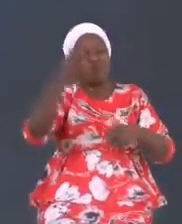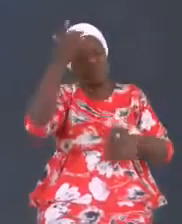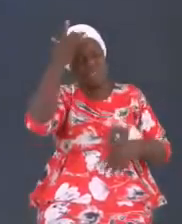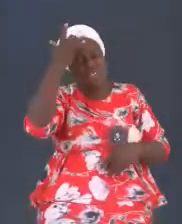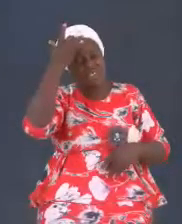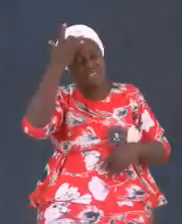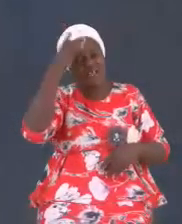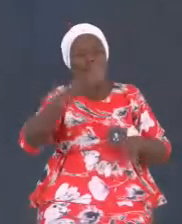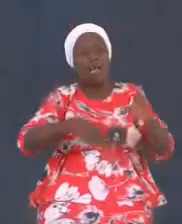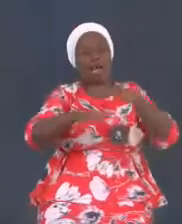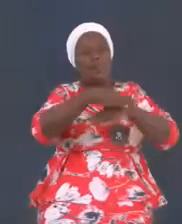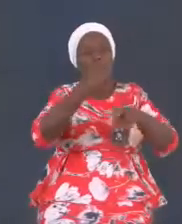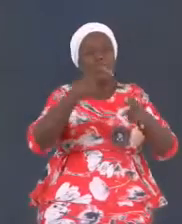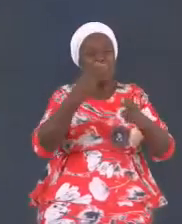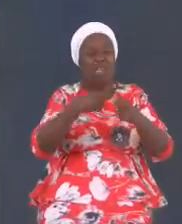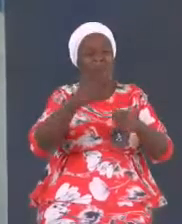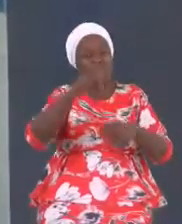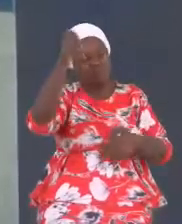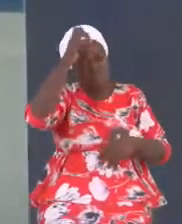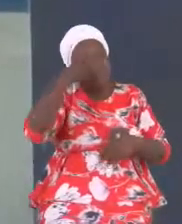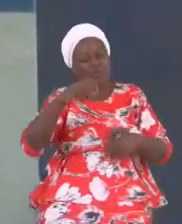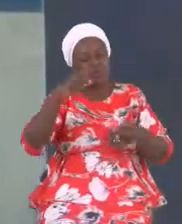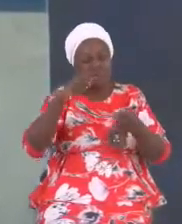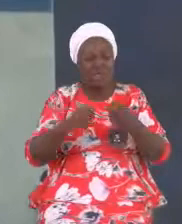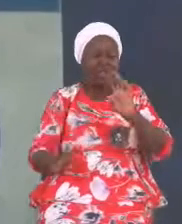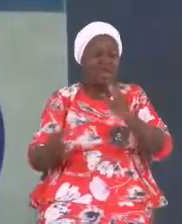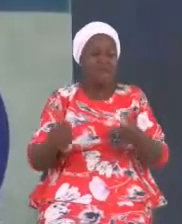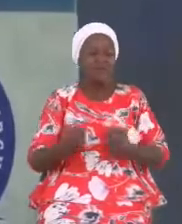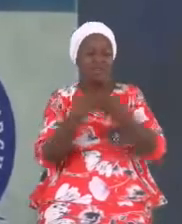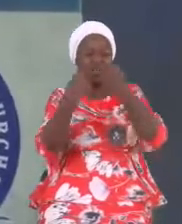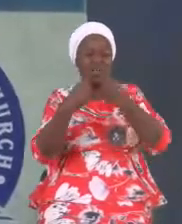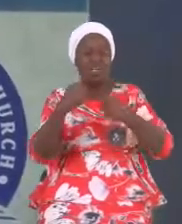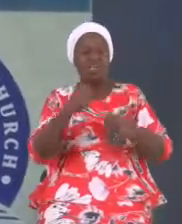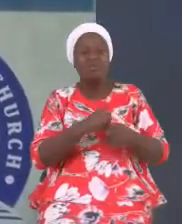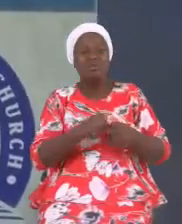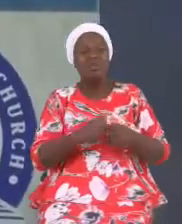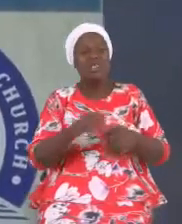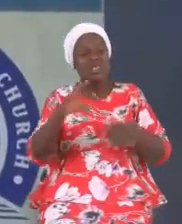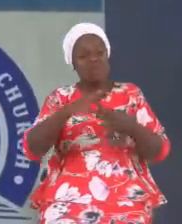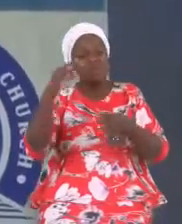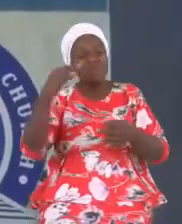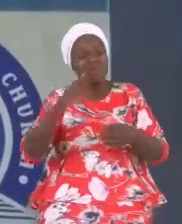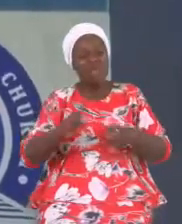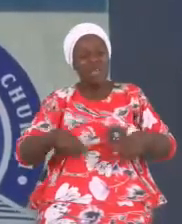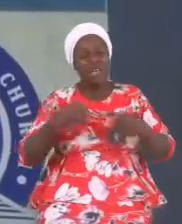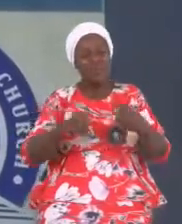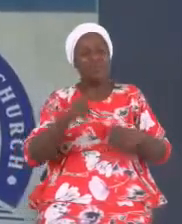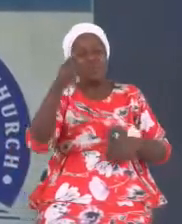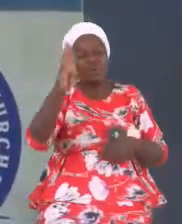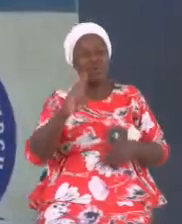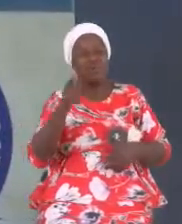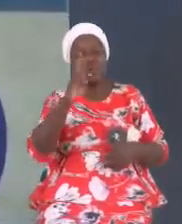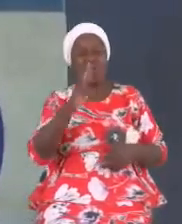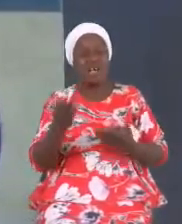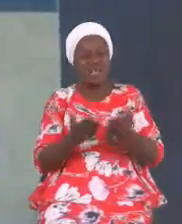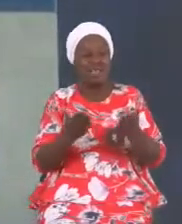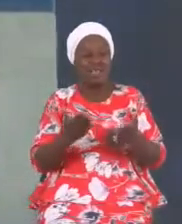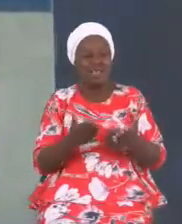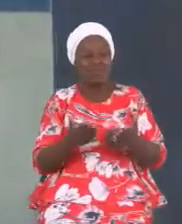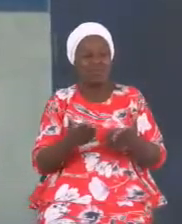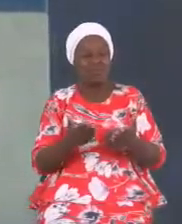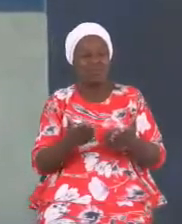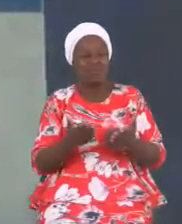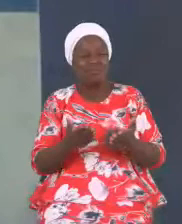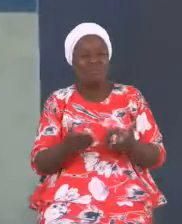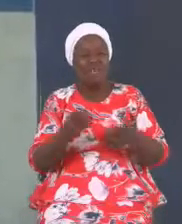of satanic affliction. Spirit of the living God, you are here to quicken